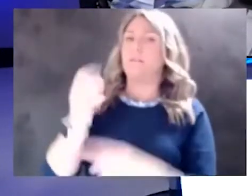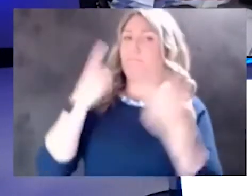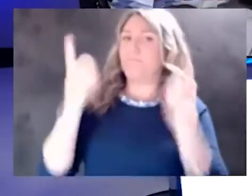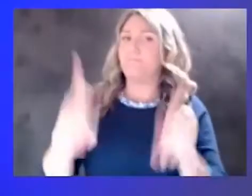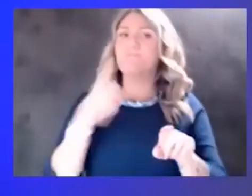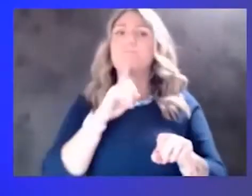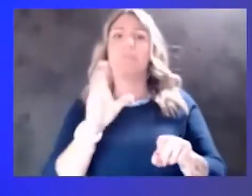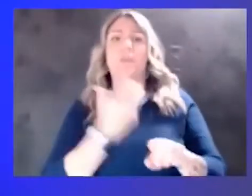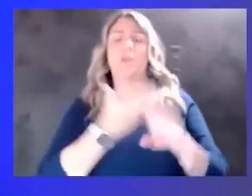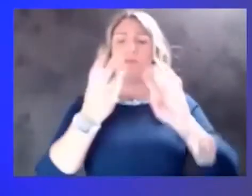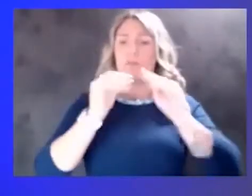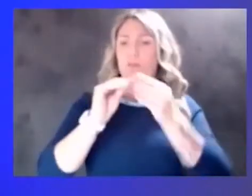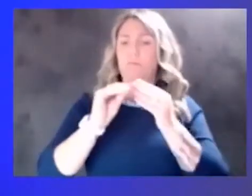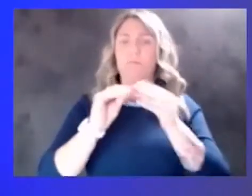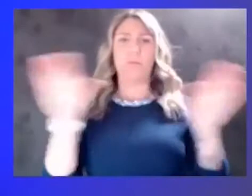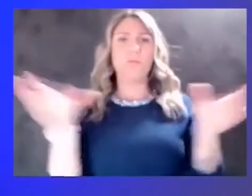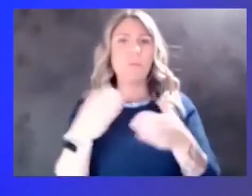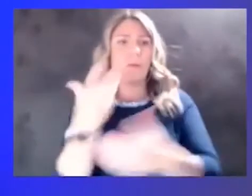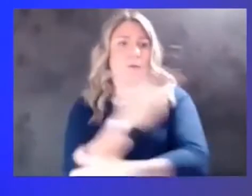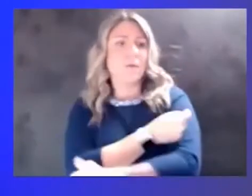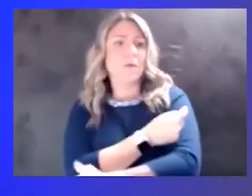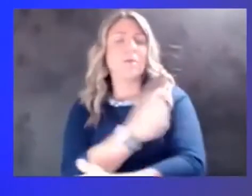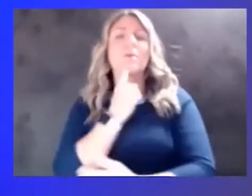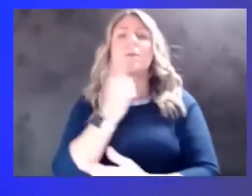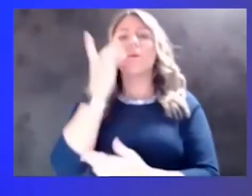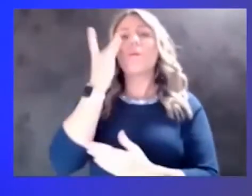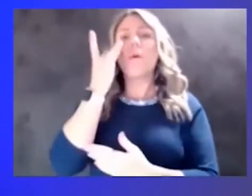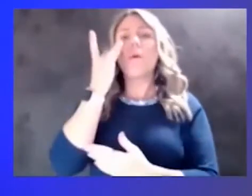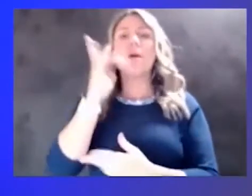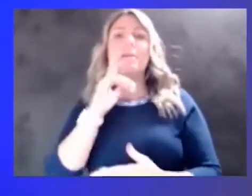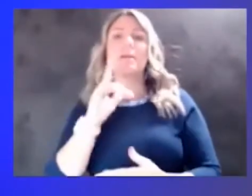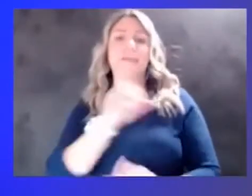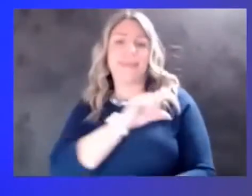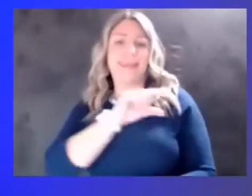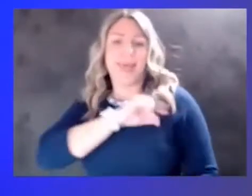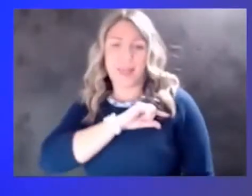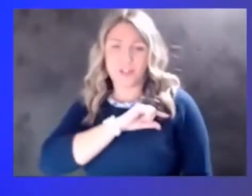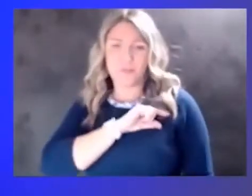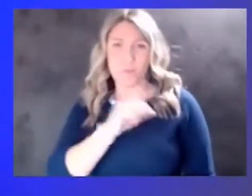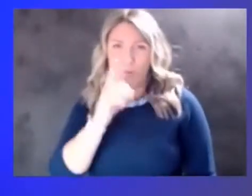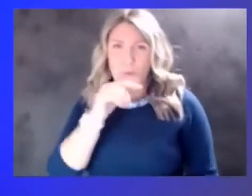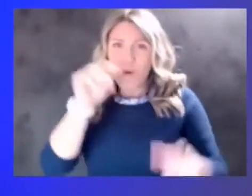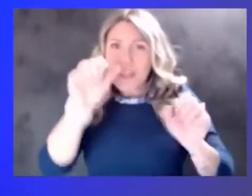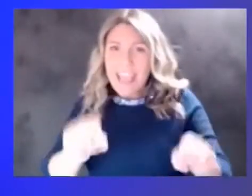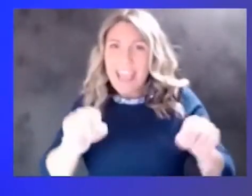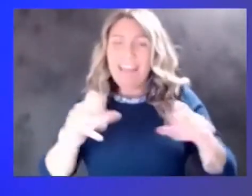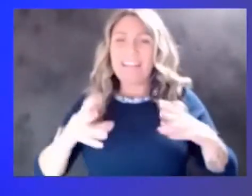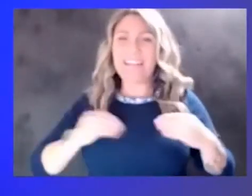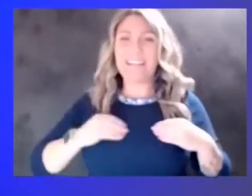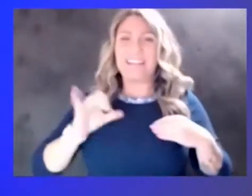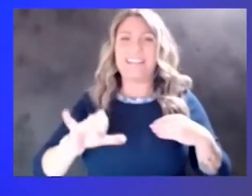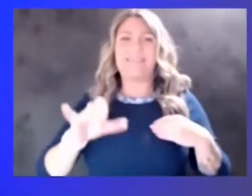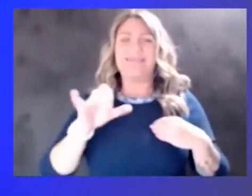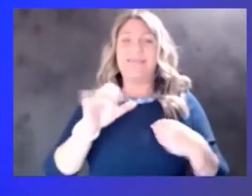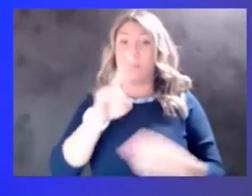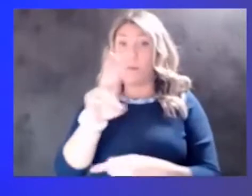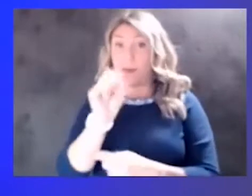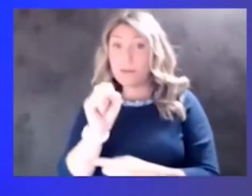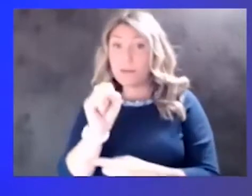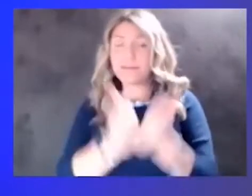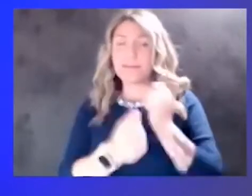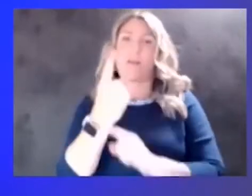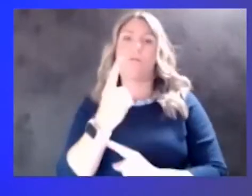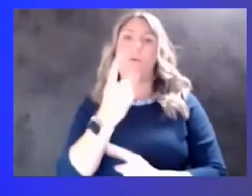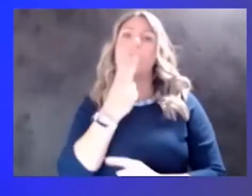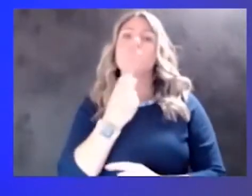vaccinated population, and that's because of the eligible population. And right now in the United States, that is everybody 12 and over. And we know that for